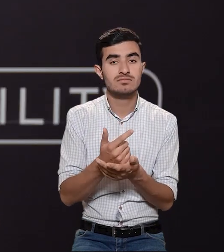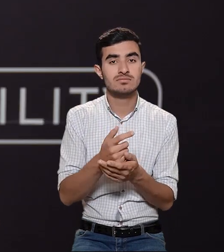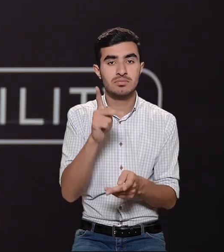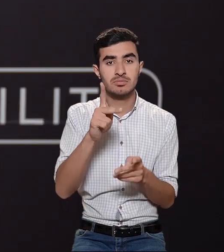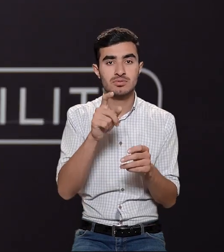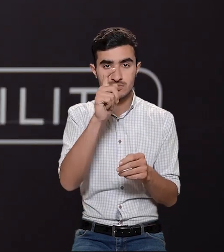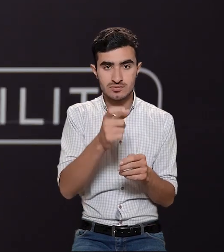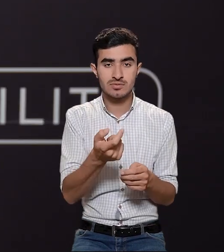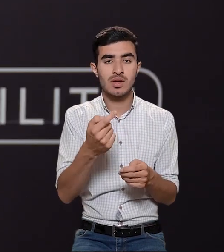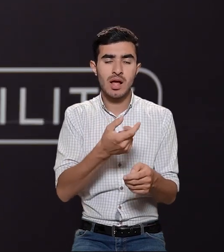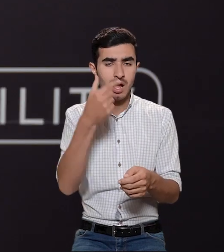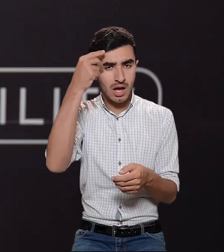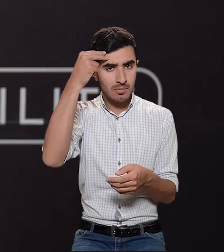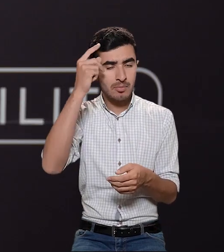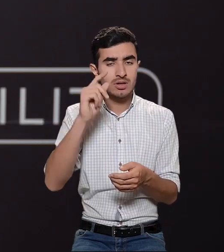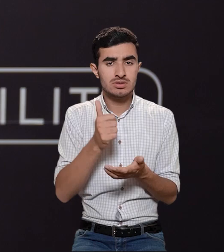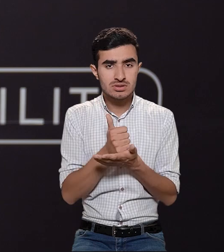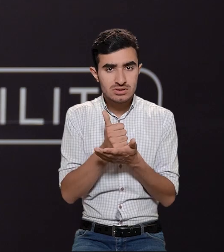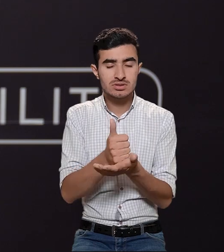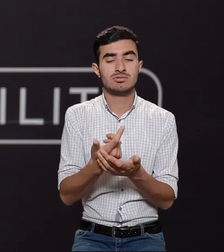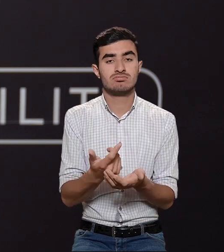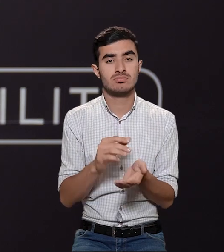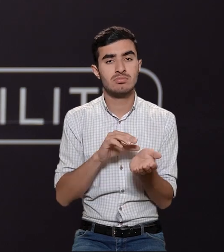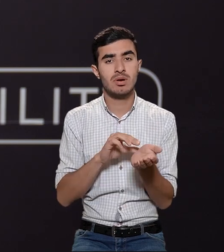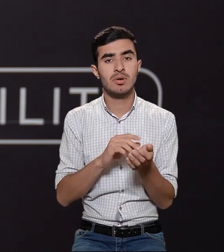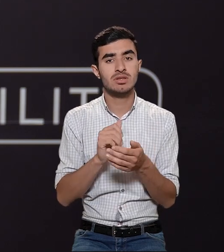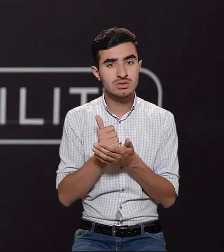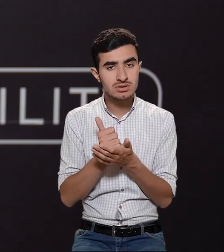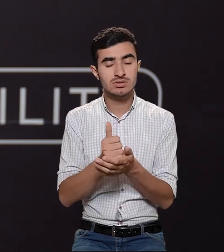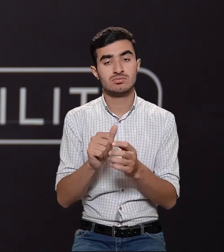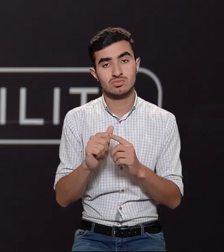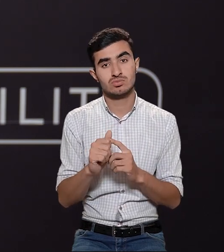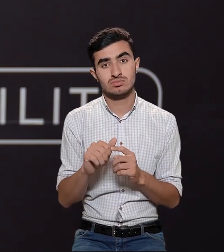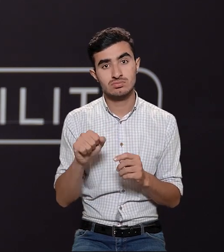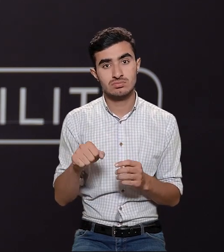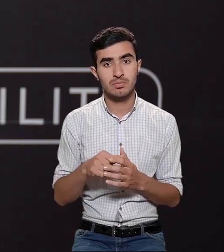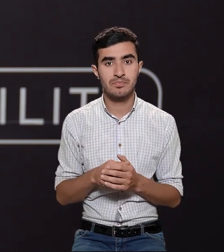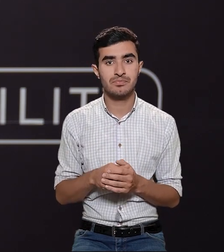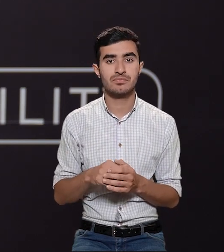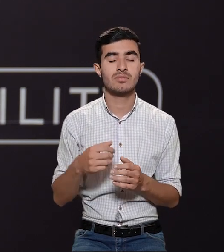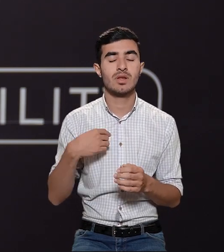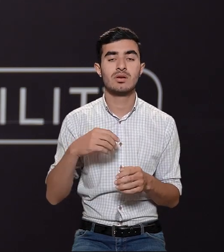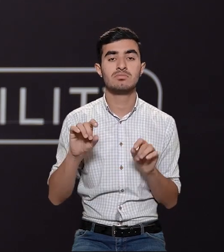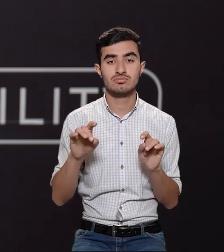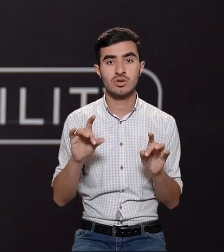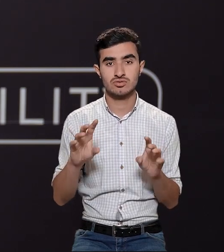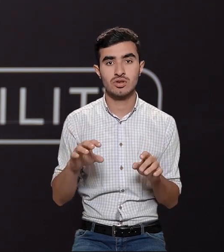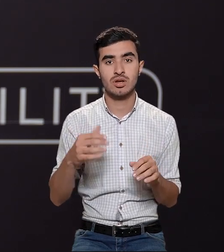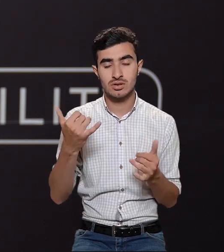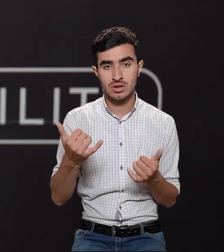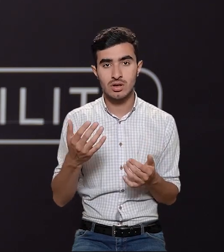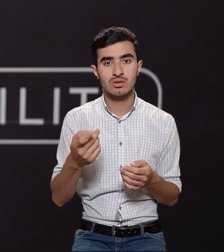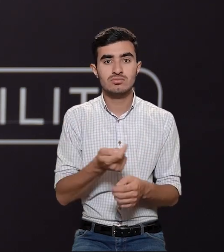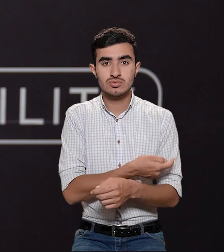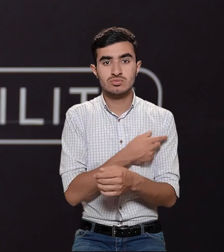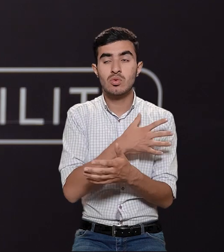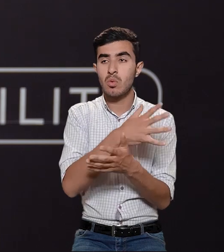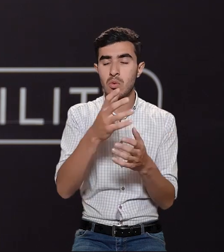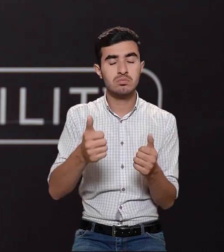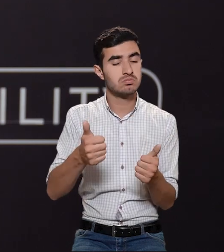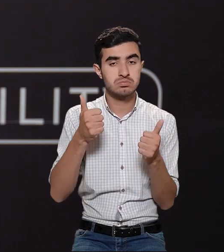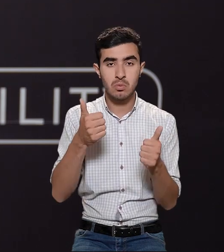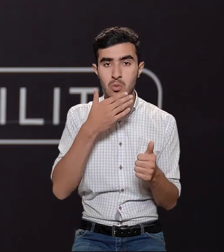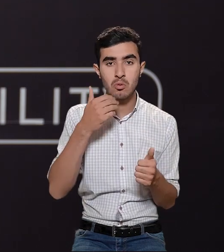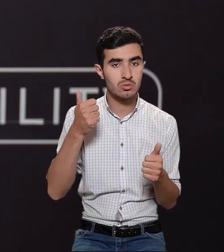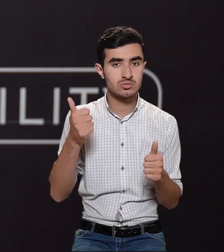And mashallah, the consultants are superb. They have specialized in everything, including cardiac